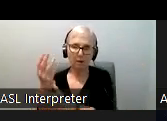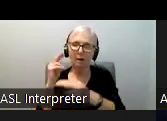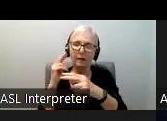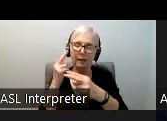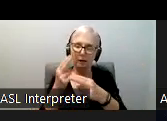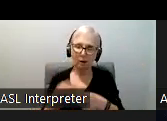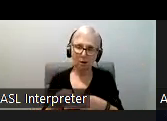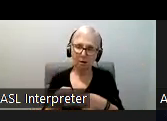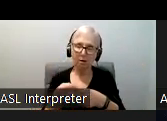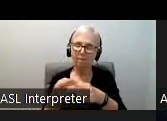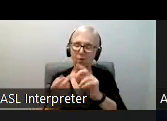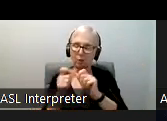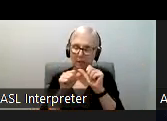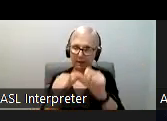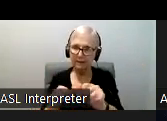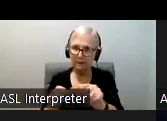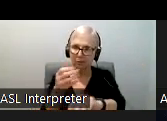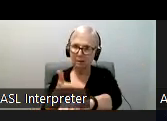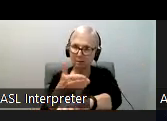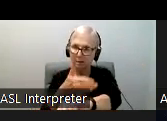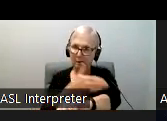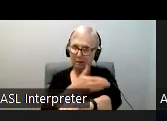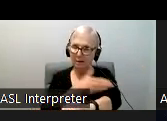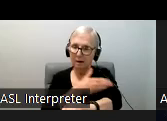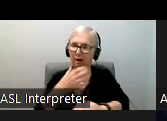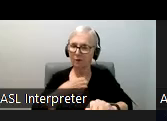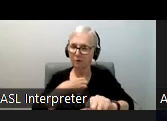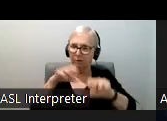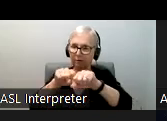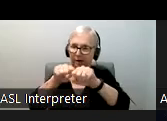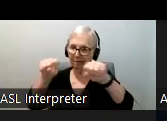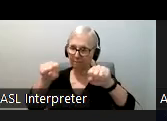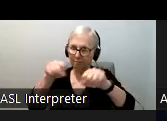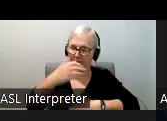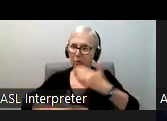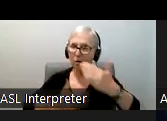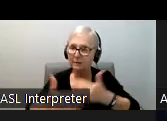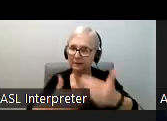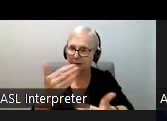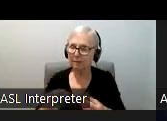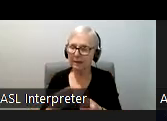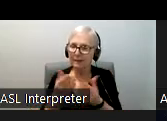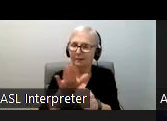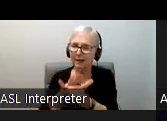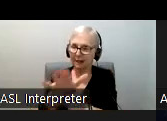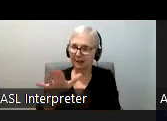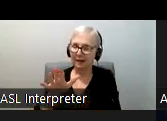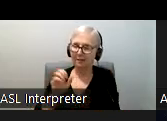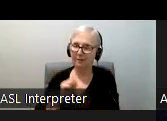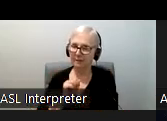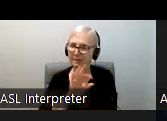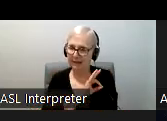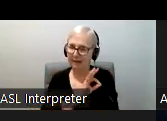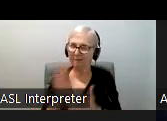continued evolution and improvement of the grievance process by committing adequate staff and technology